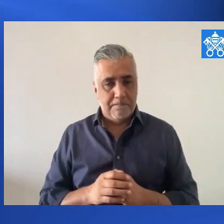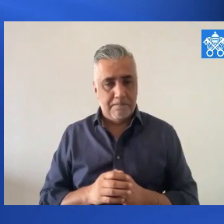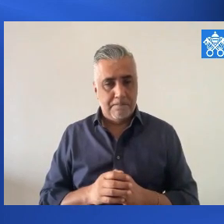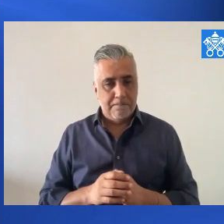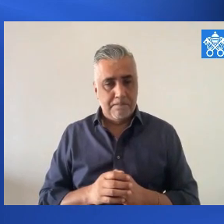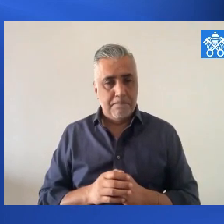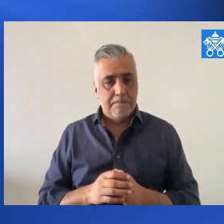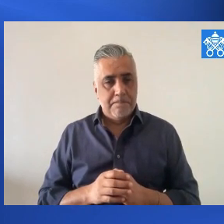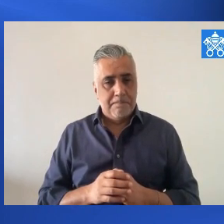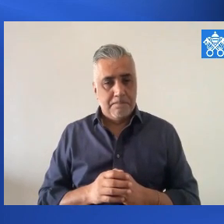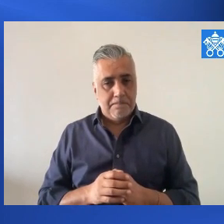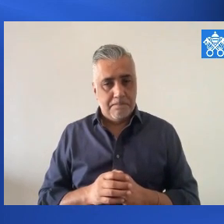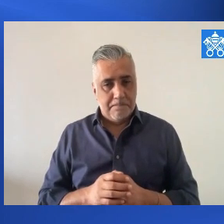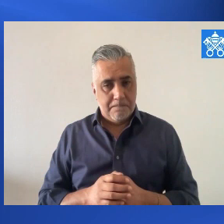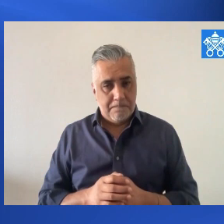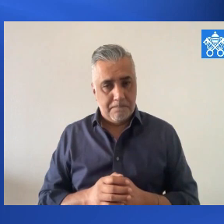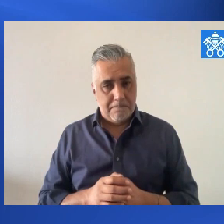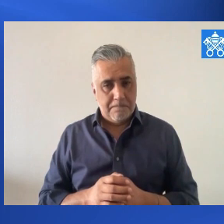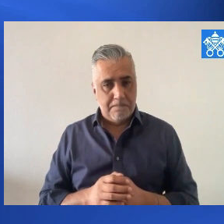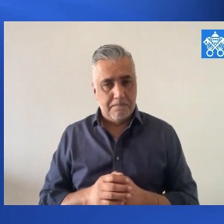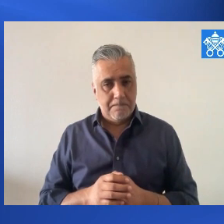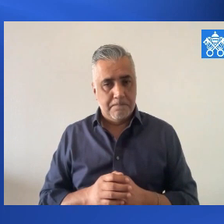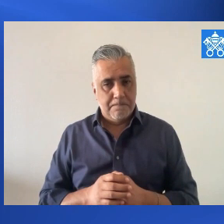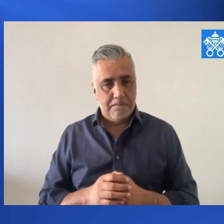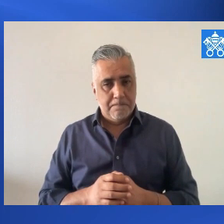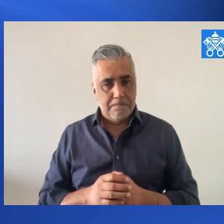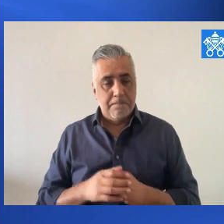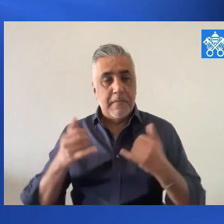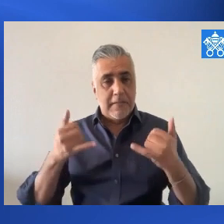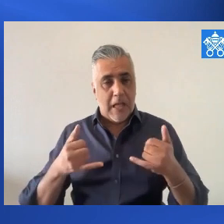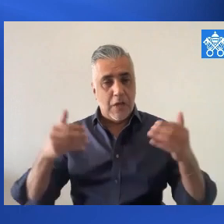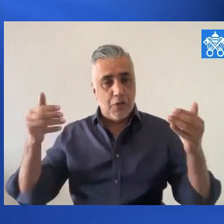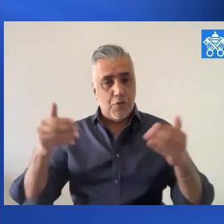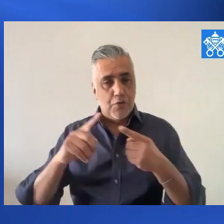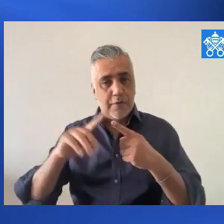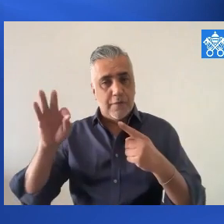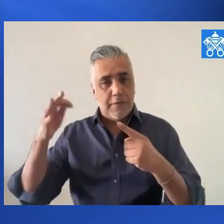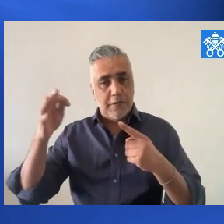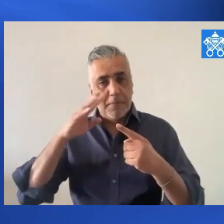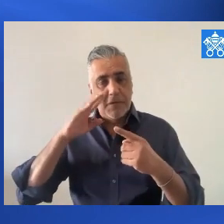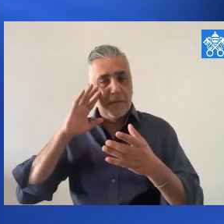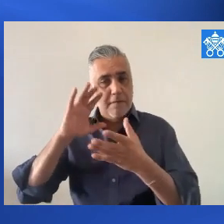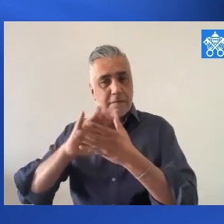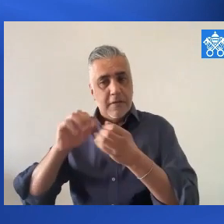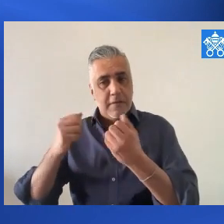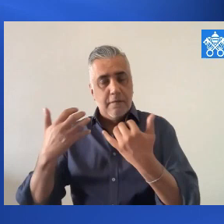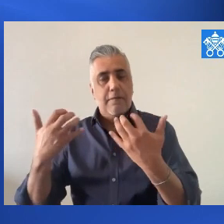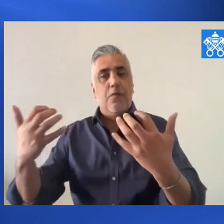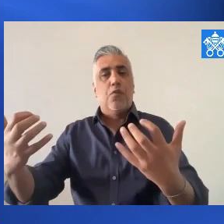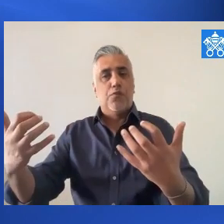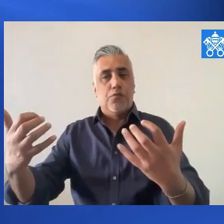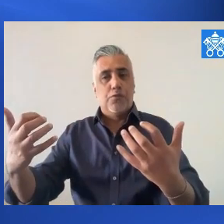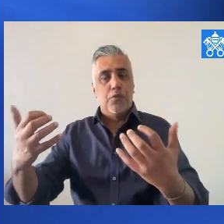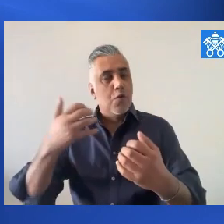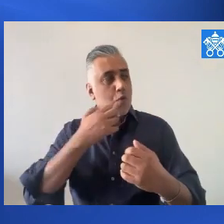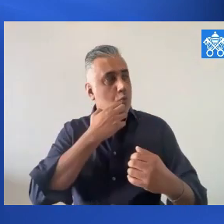Lord, as with a friend. Now we're hearing the introduction on the part of the